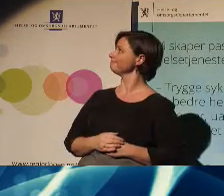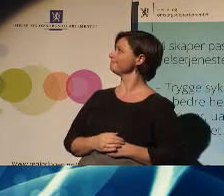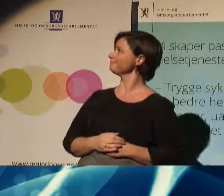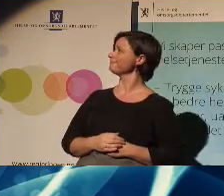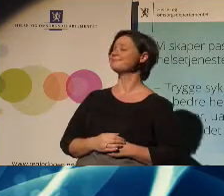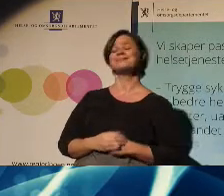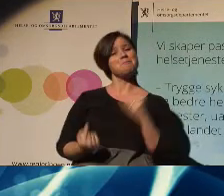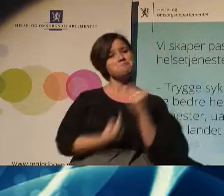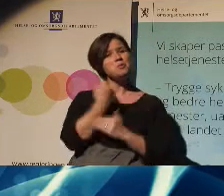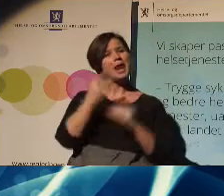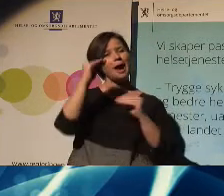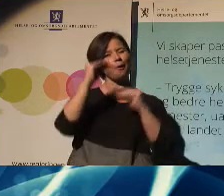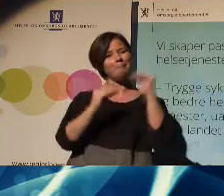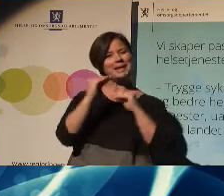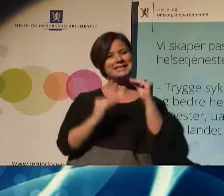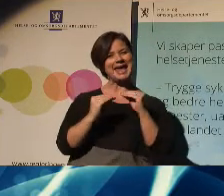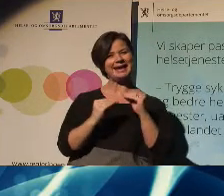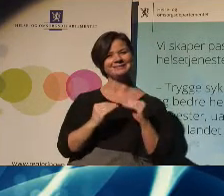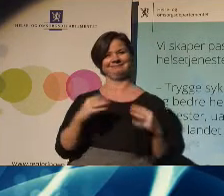possible.